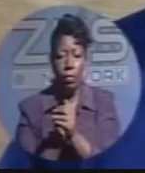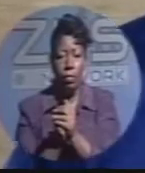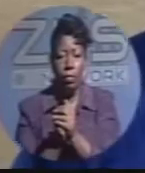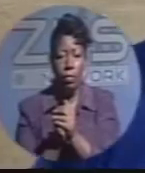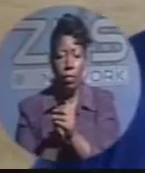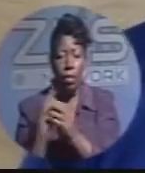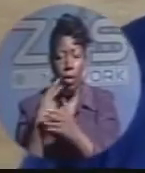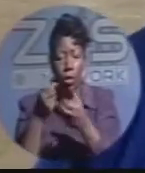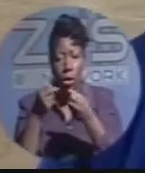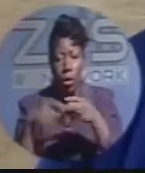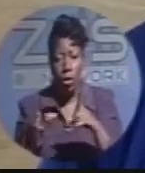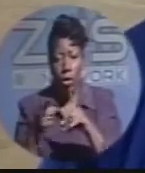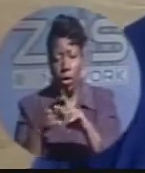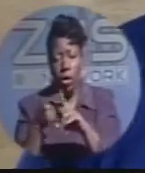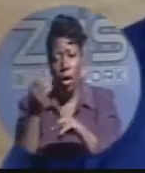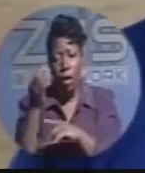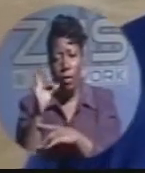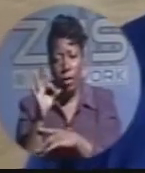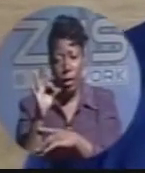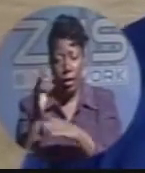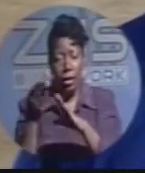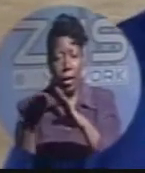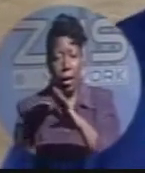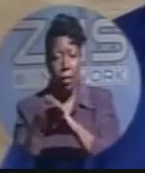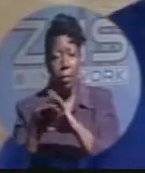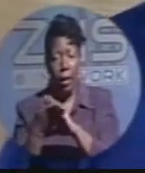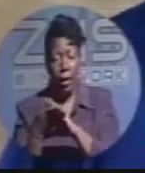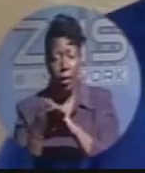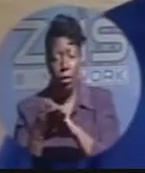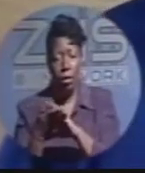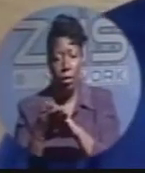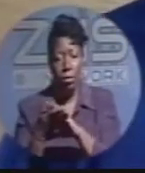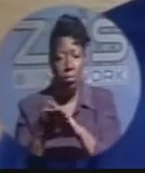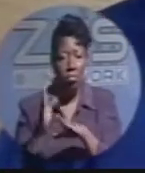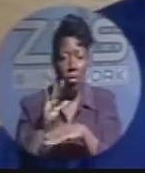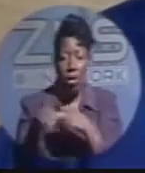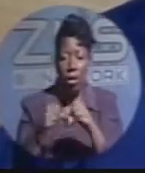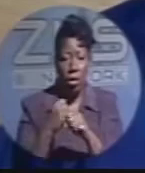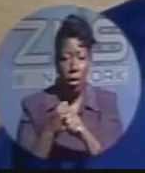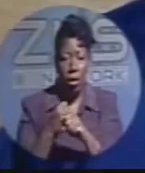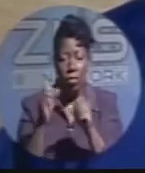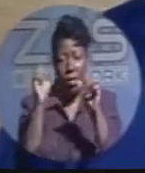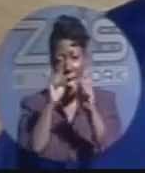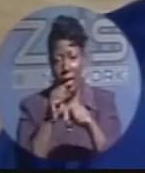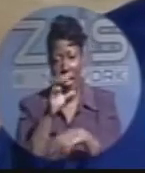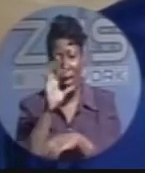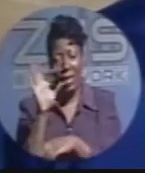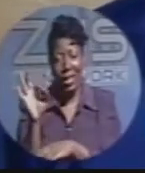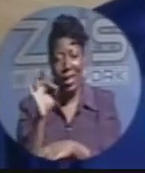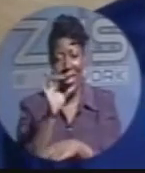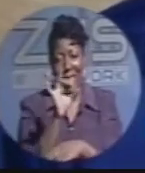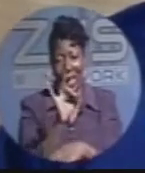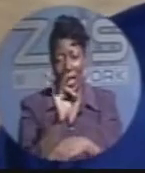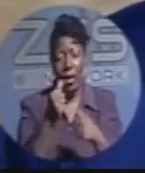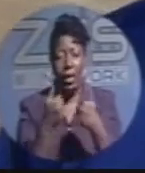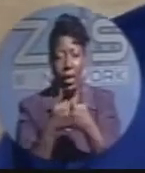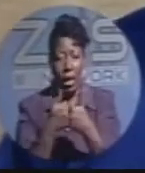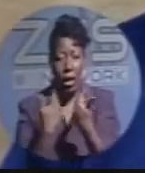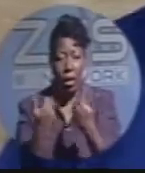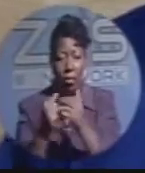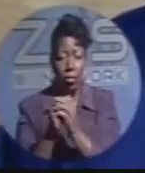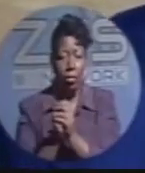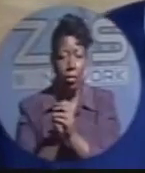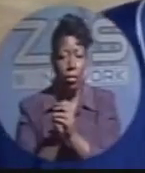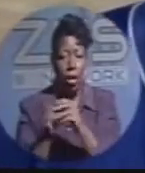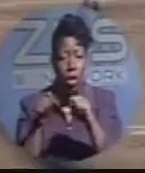We've been losing to Fidelity all year. So, you know, from Saturday, we lost a 9-8 game, and then we blew another one